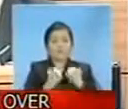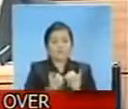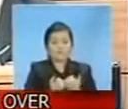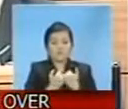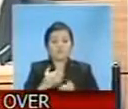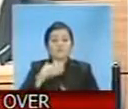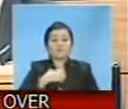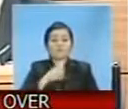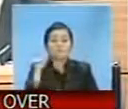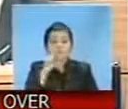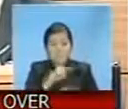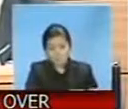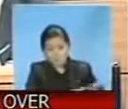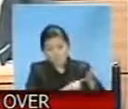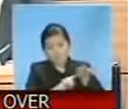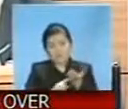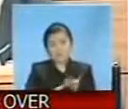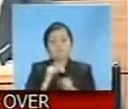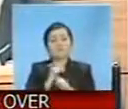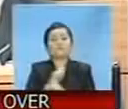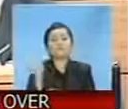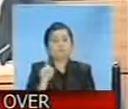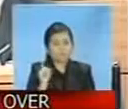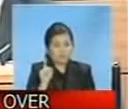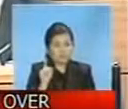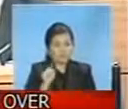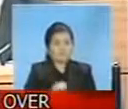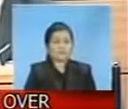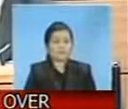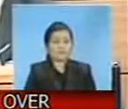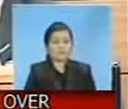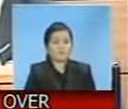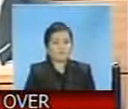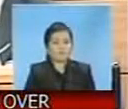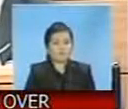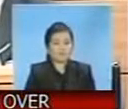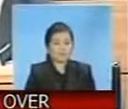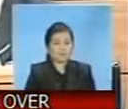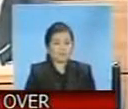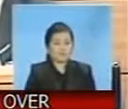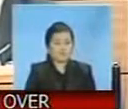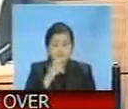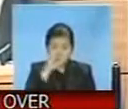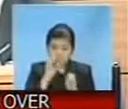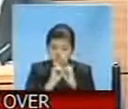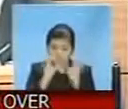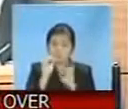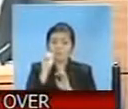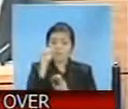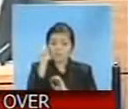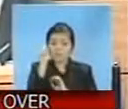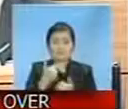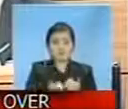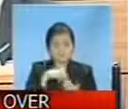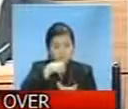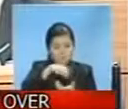based on a blueprint of Prapoklao Institute. Apisit Wechachiwa, the opposition leader, said